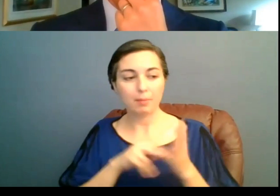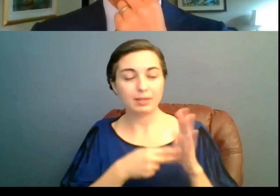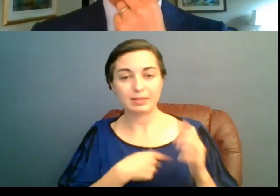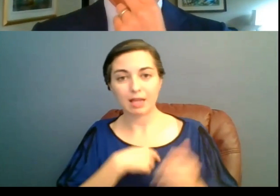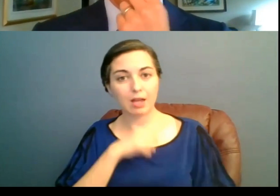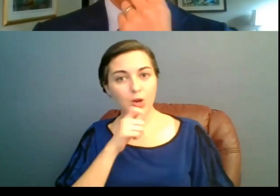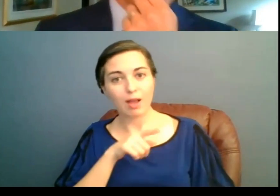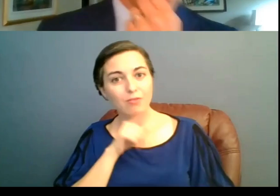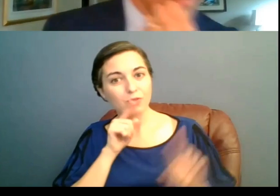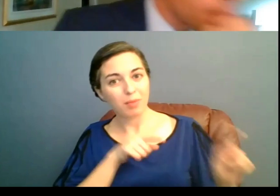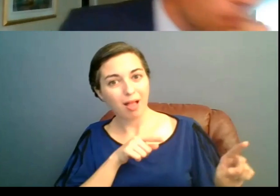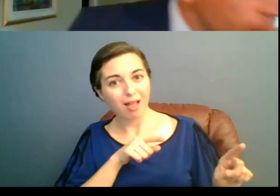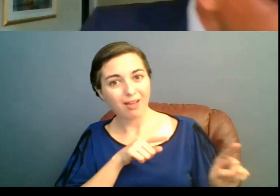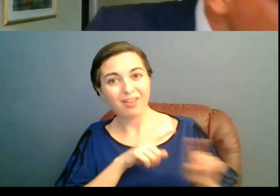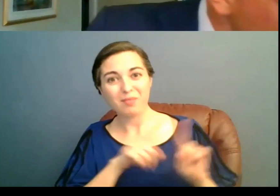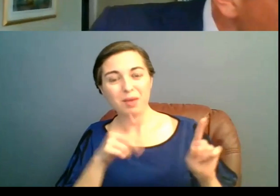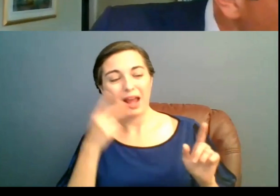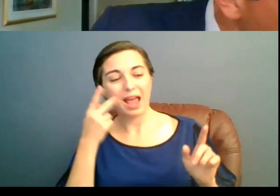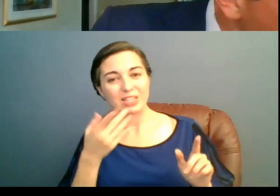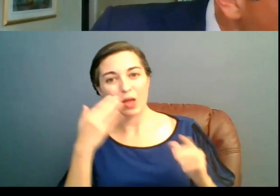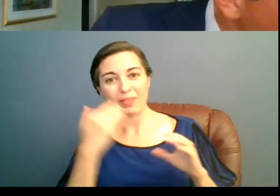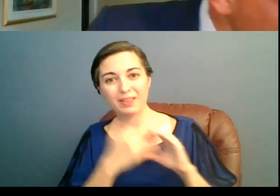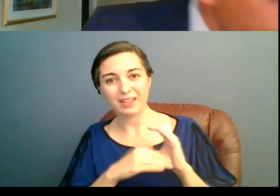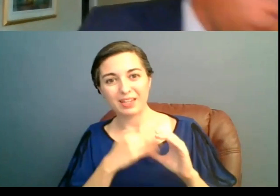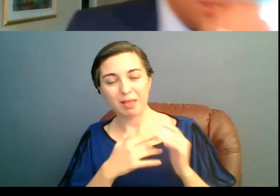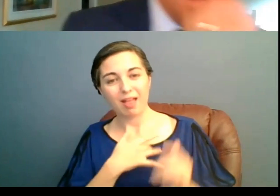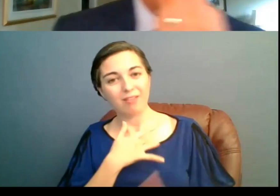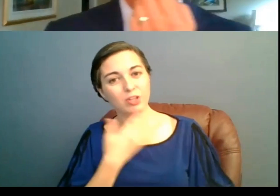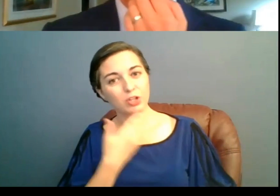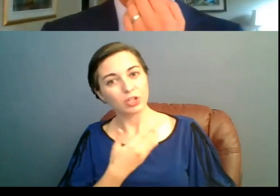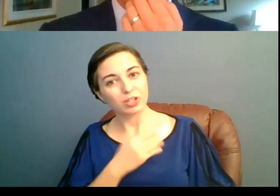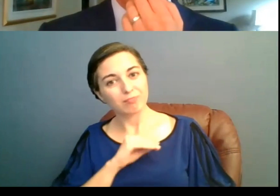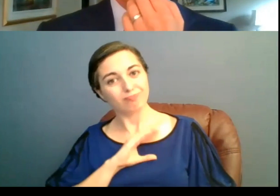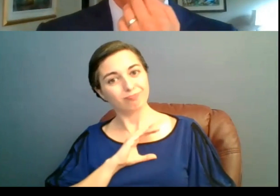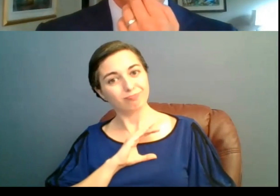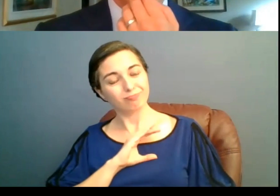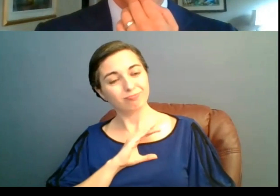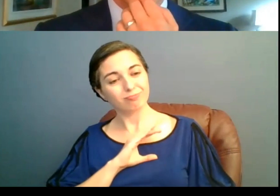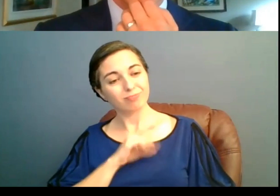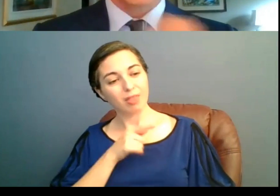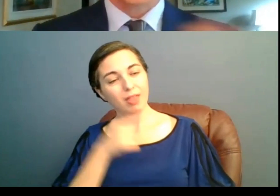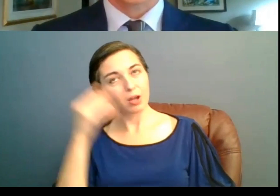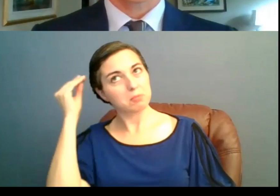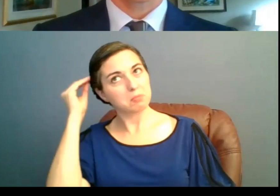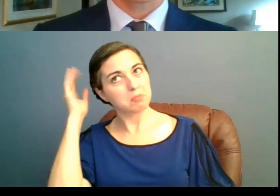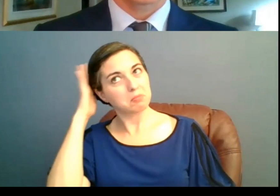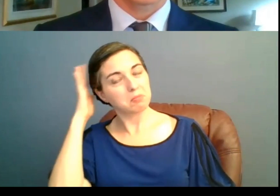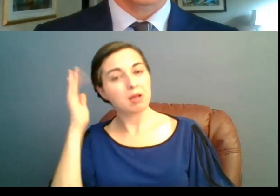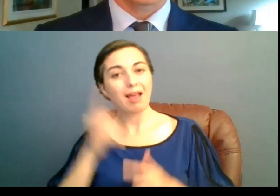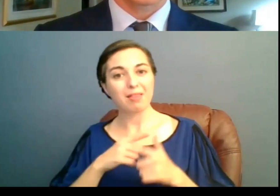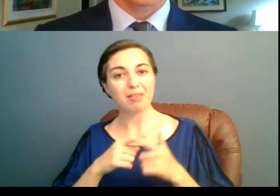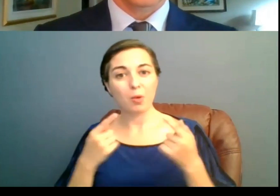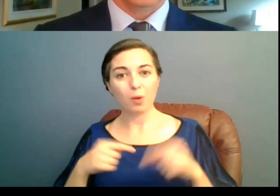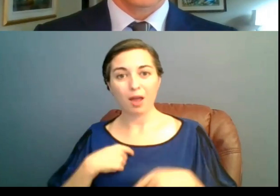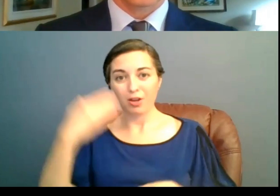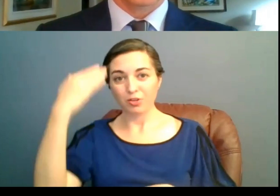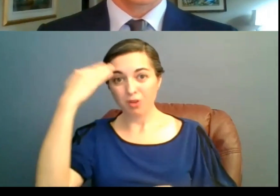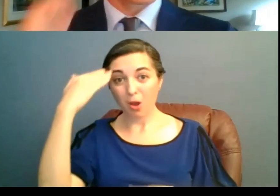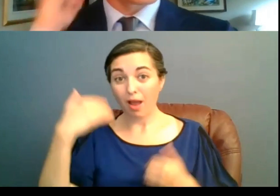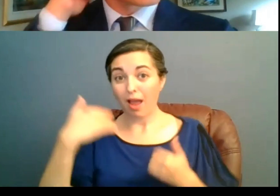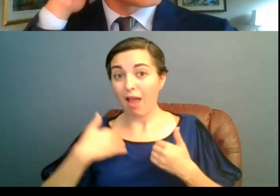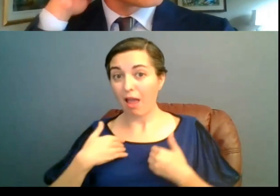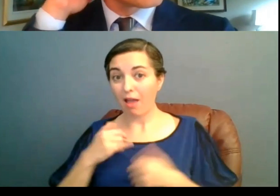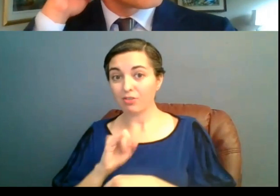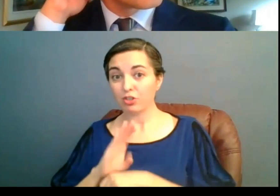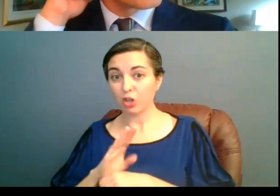but me just seeing that email makes me feel good and will keep them top of mind, so that then when I know that we have a job,